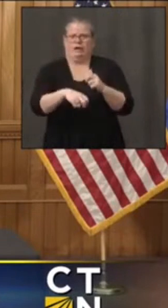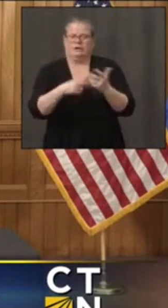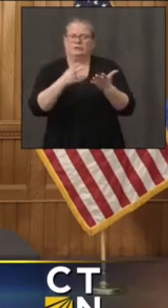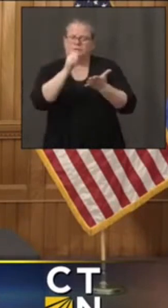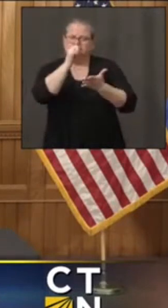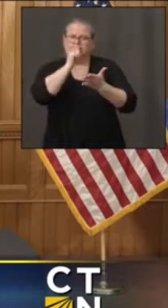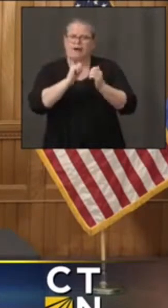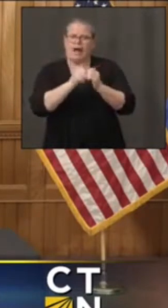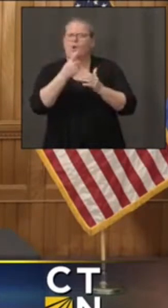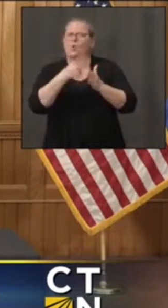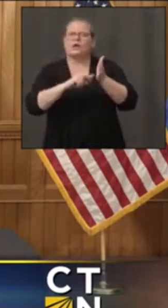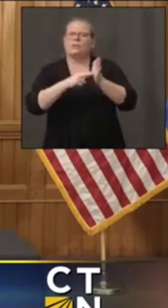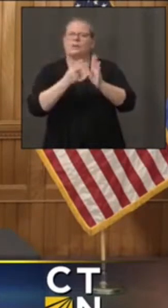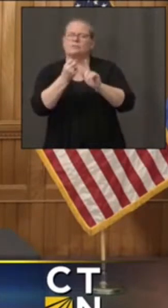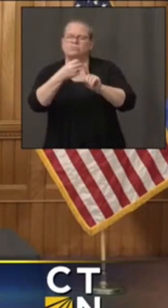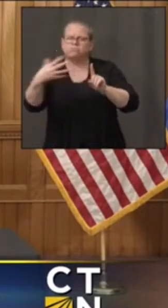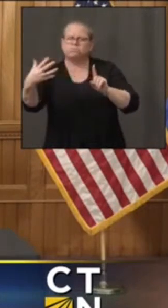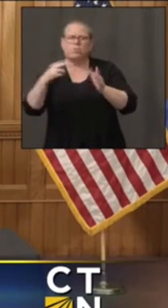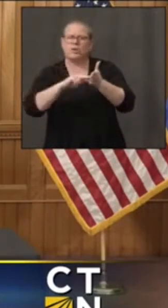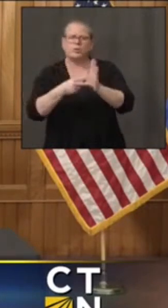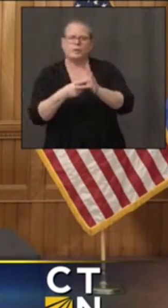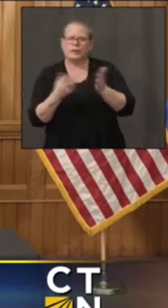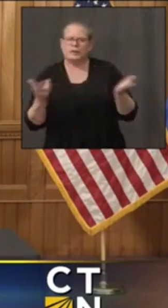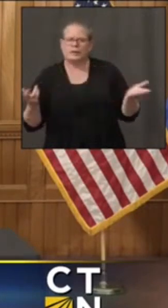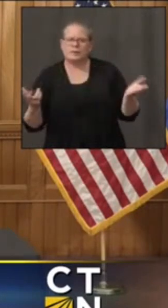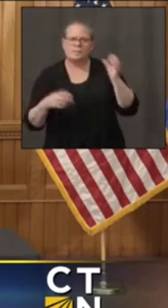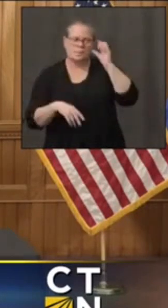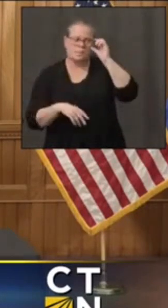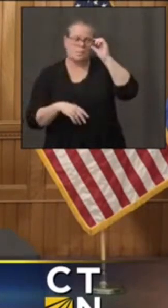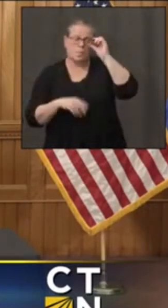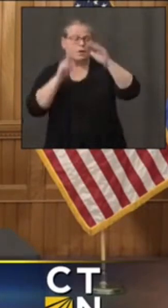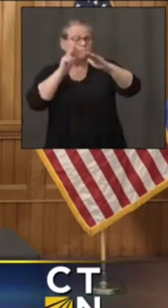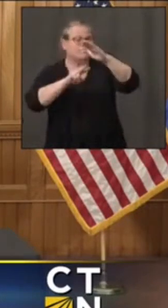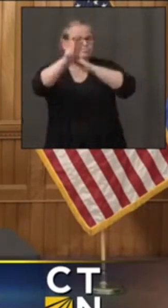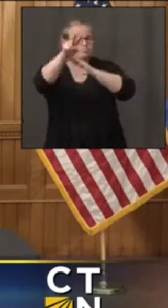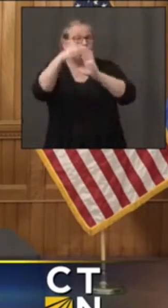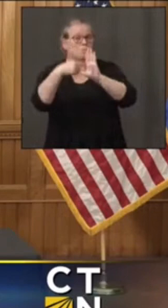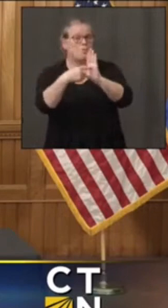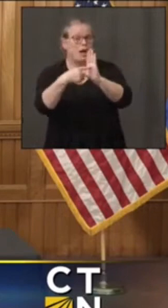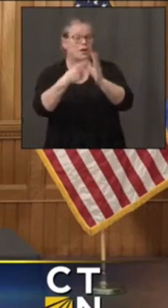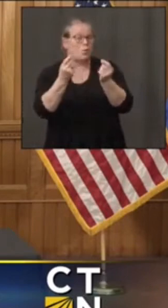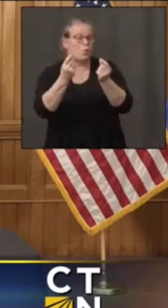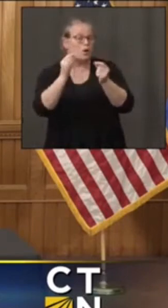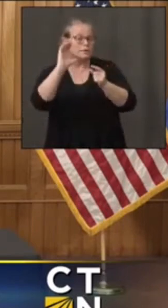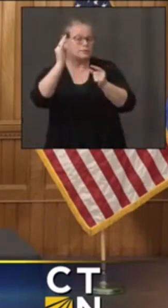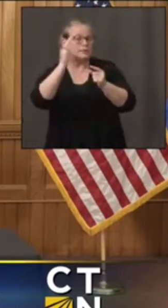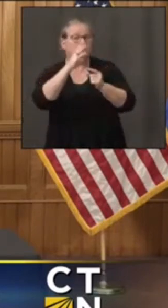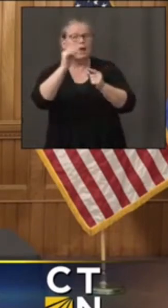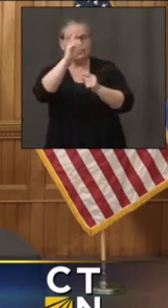What do you mean by that? What are the models suggesting to you, and how is the hospital preparing for